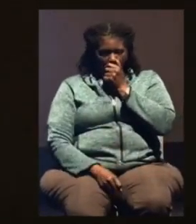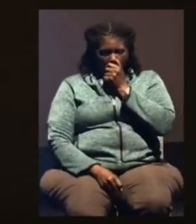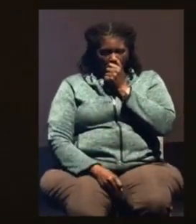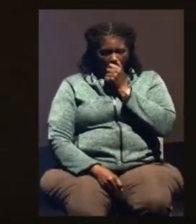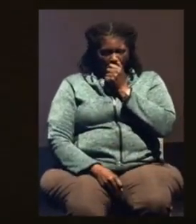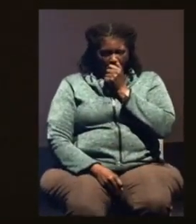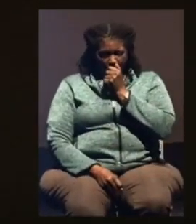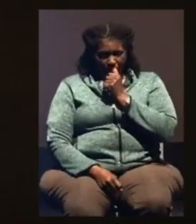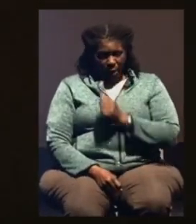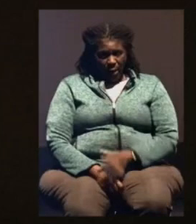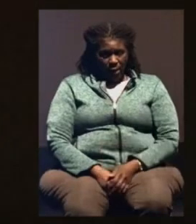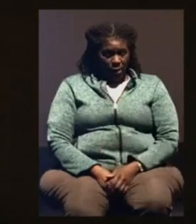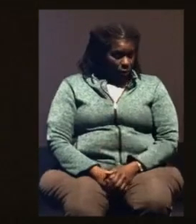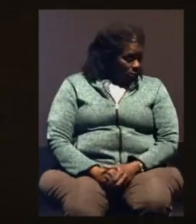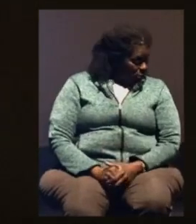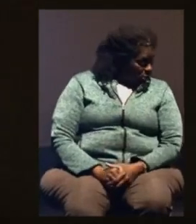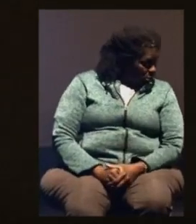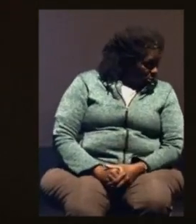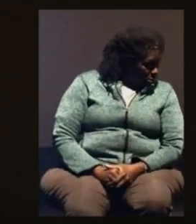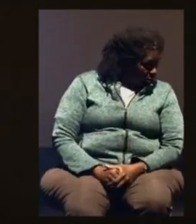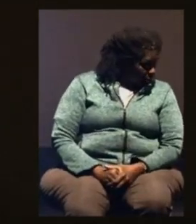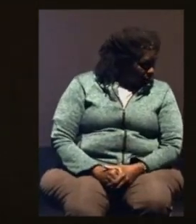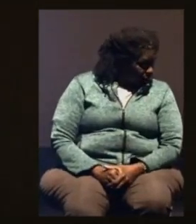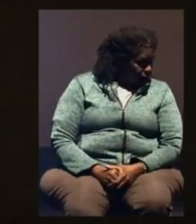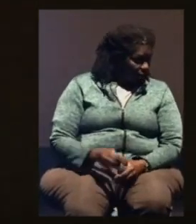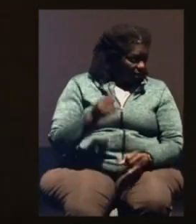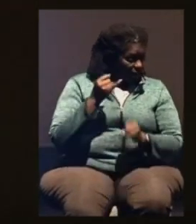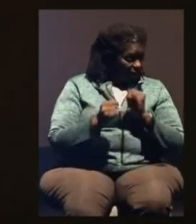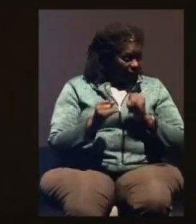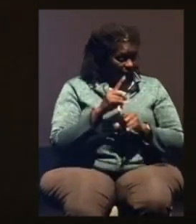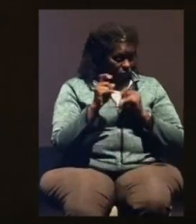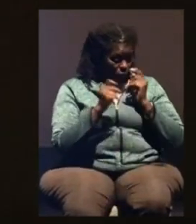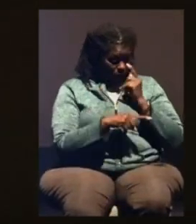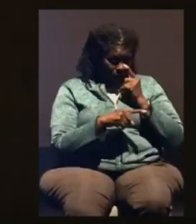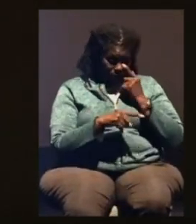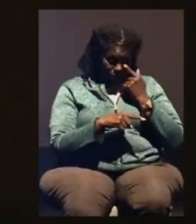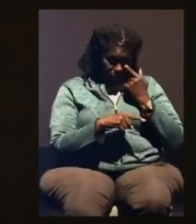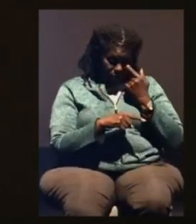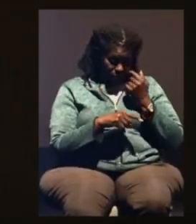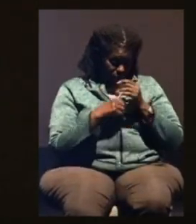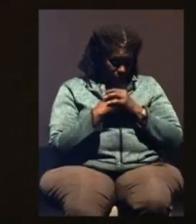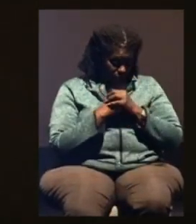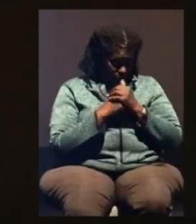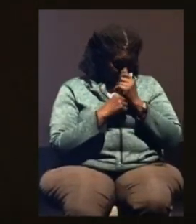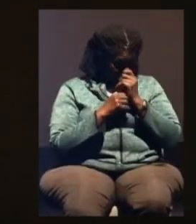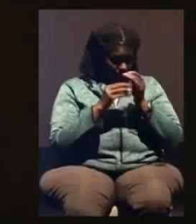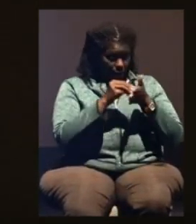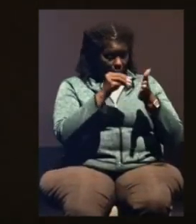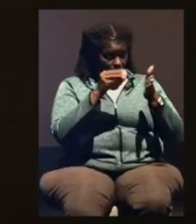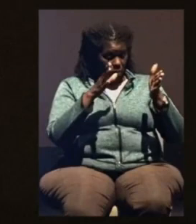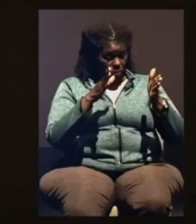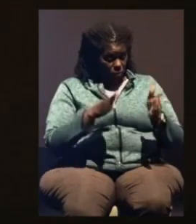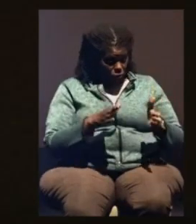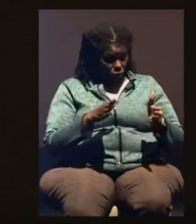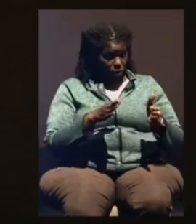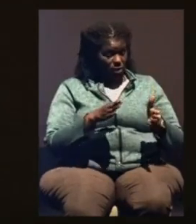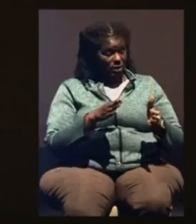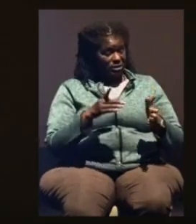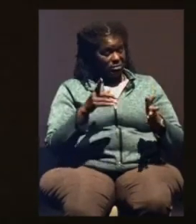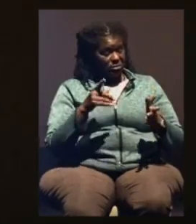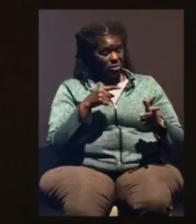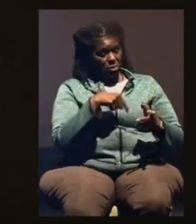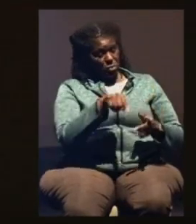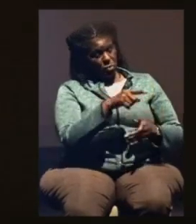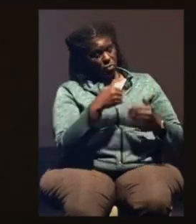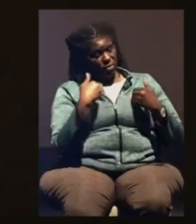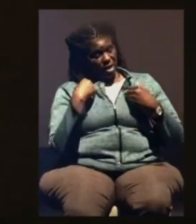with that. So here's a question I didn't prepare any of you for, but I'm curious. The students you've had in the last 2 years have